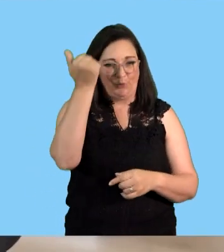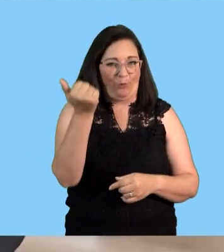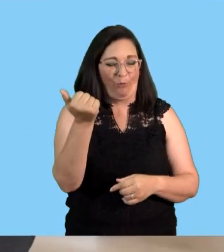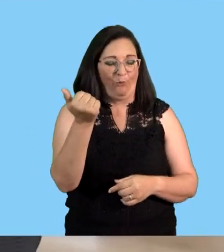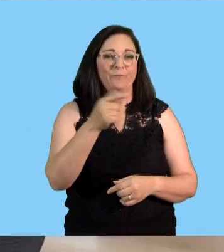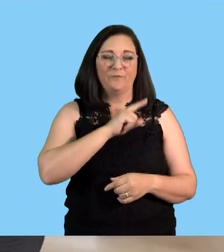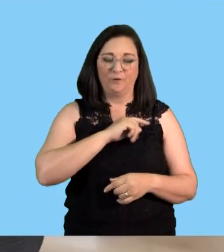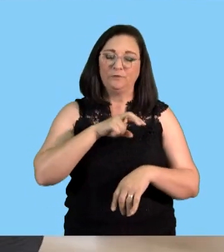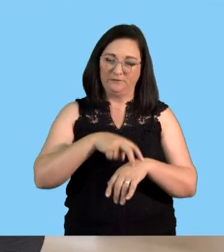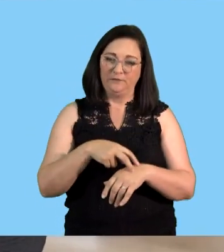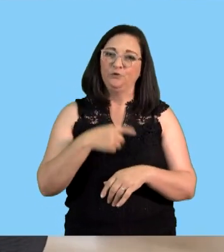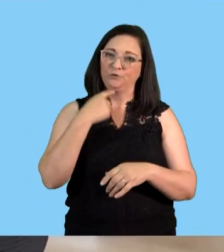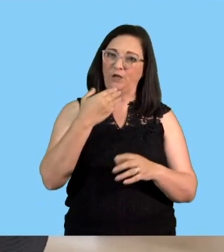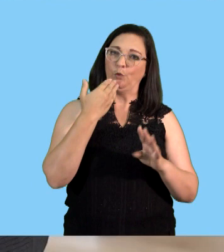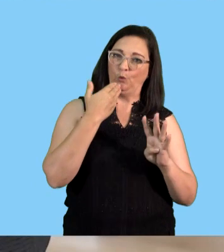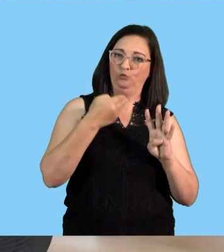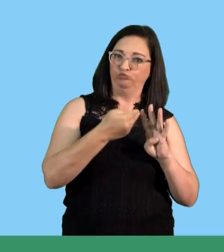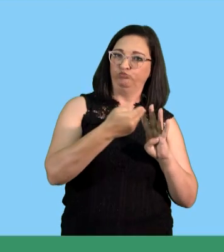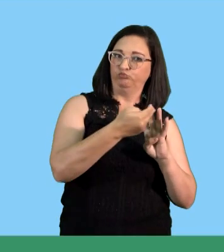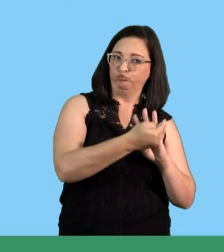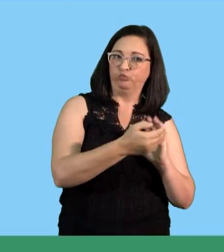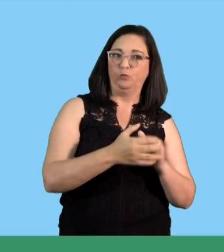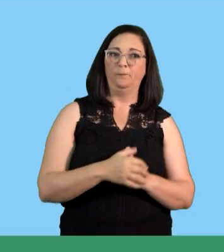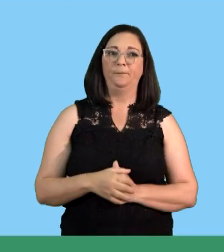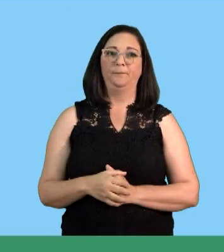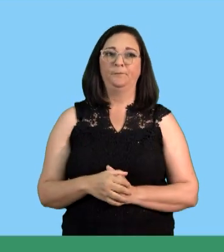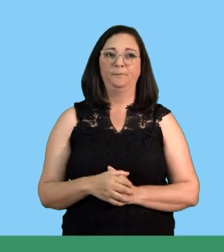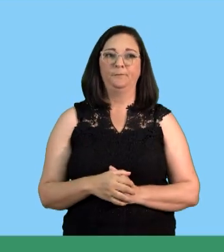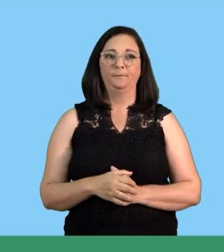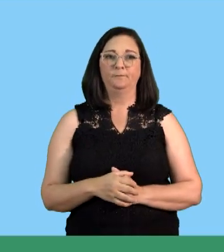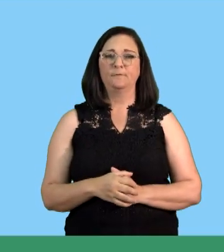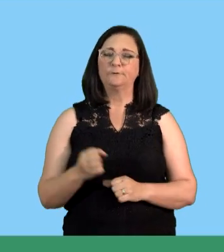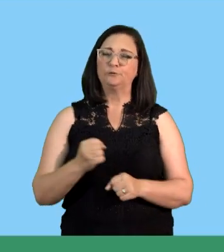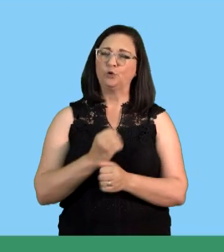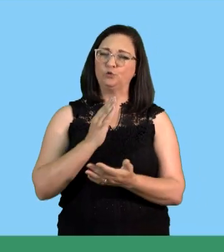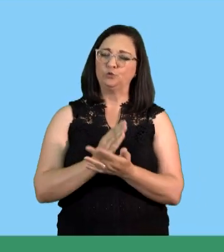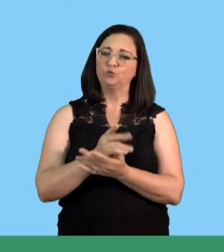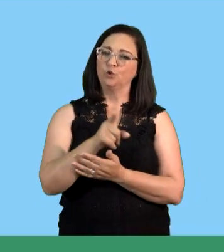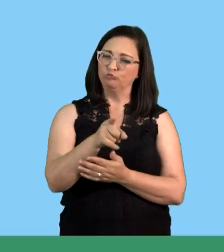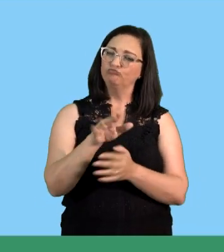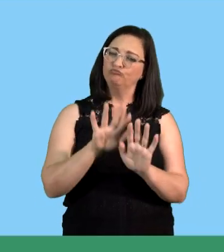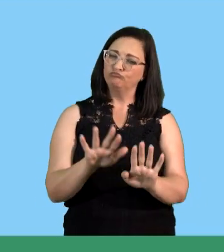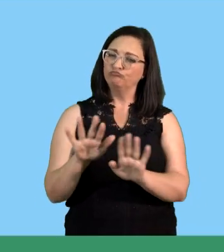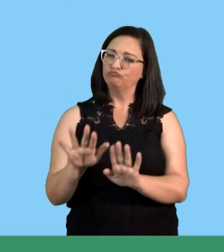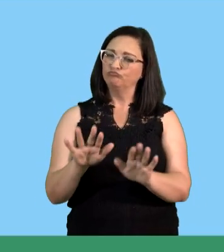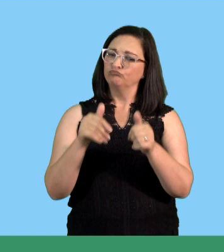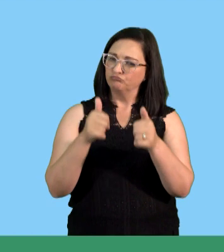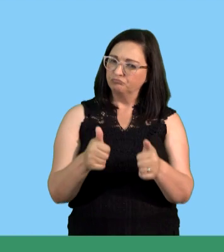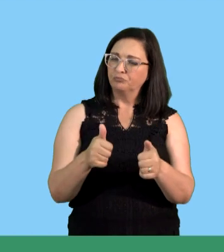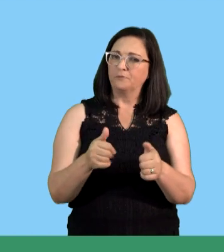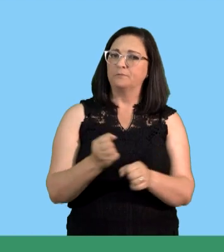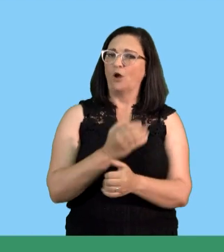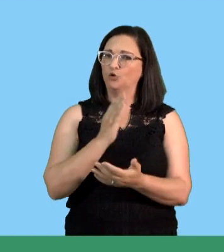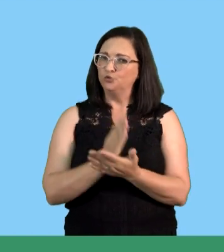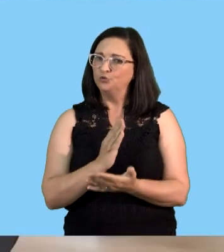need to introduce them to you. Make the interviewee feel at ease. It is my job to make sure that you feel at ease, because it